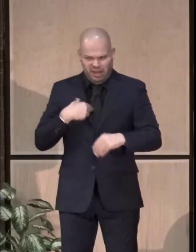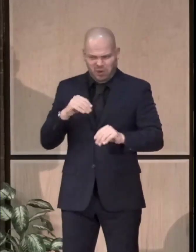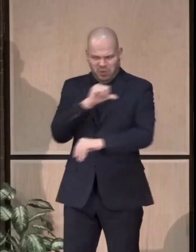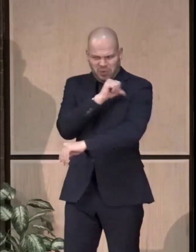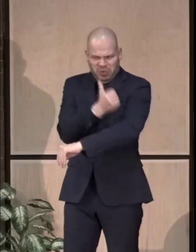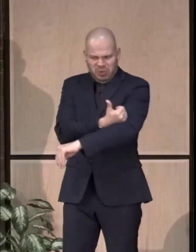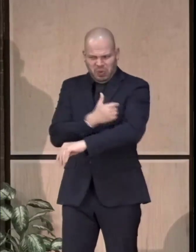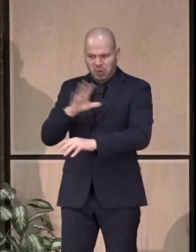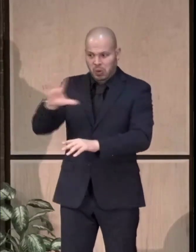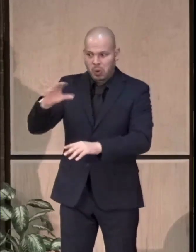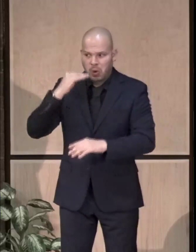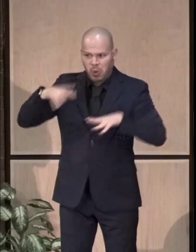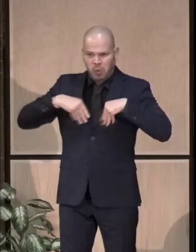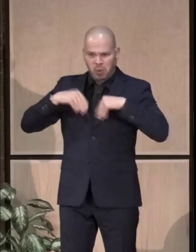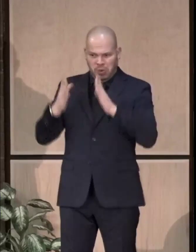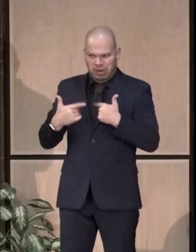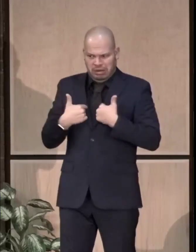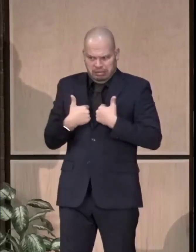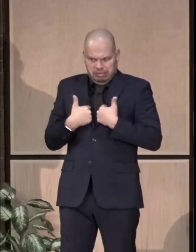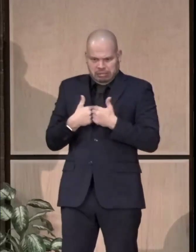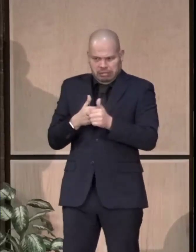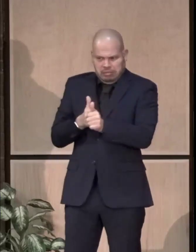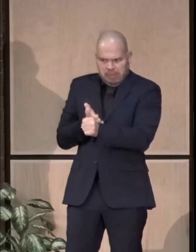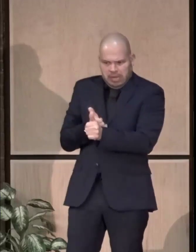firearms, as it is checked off in here.